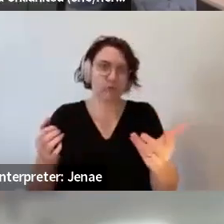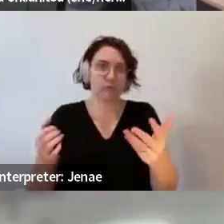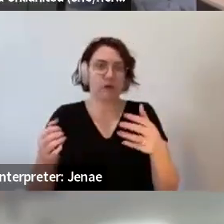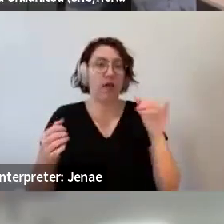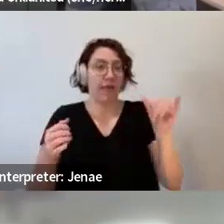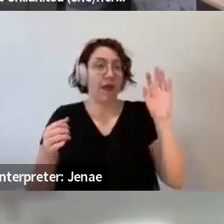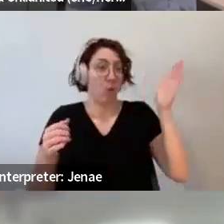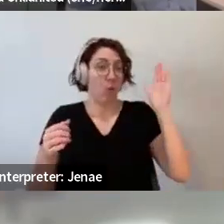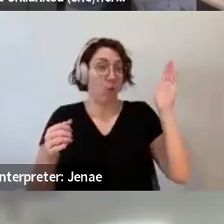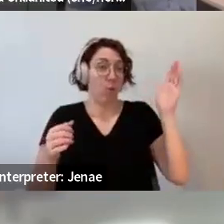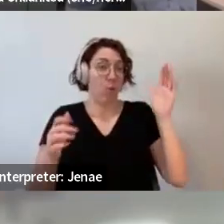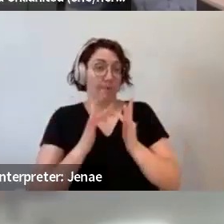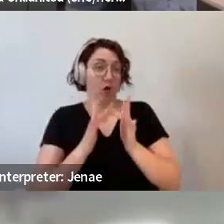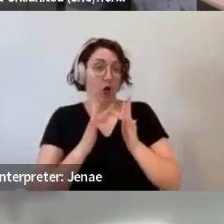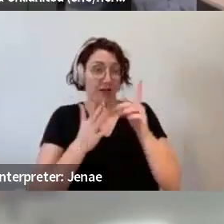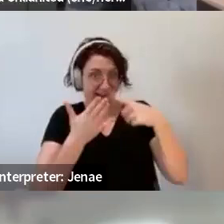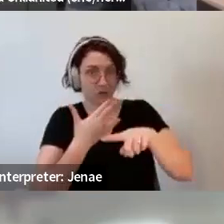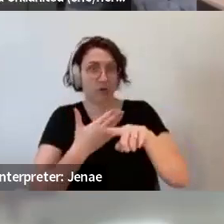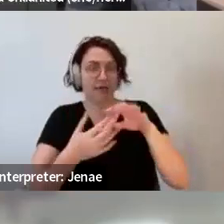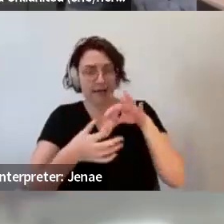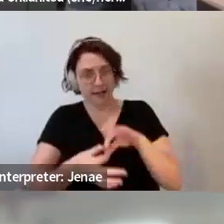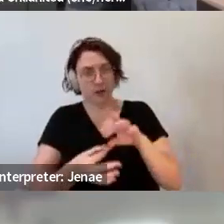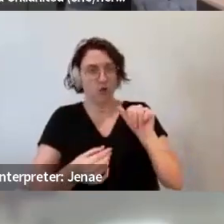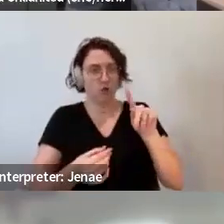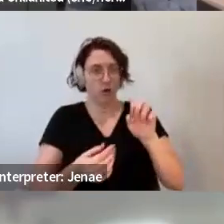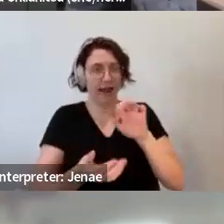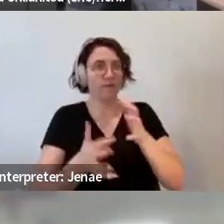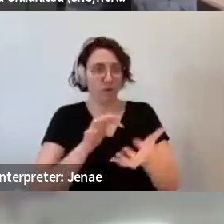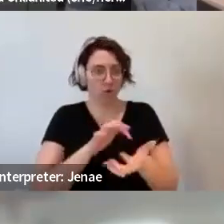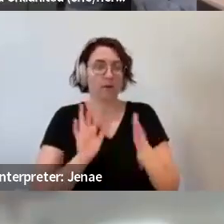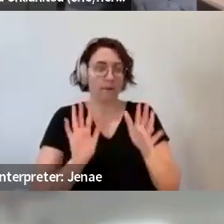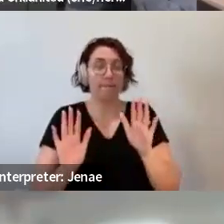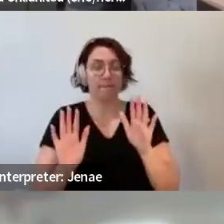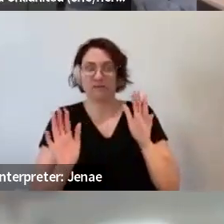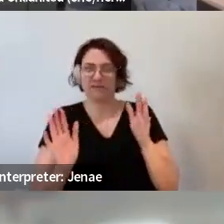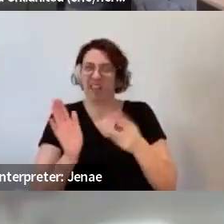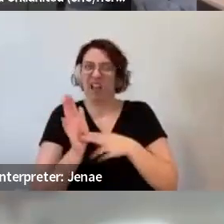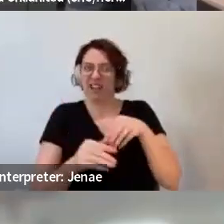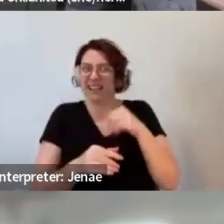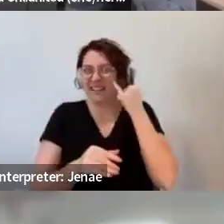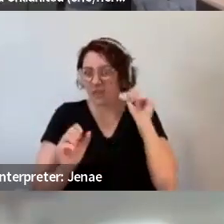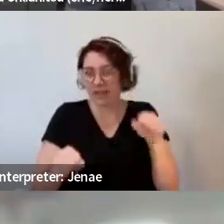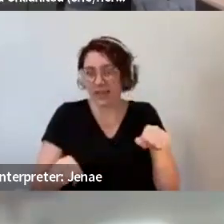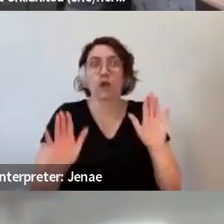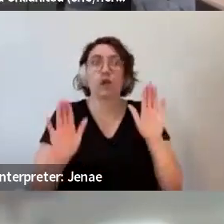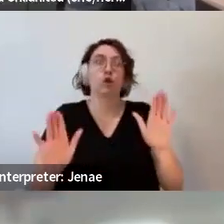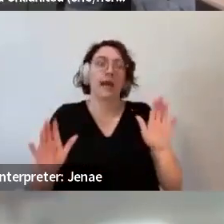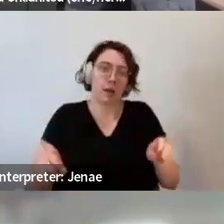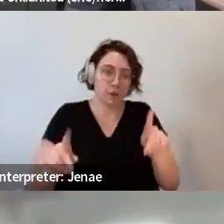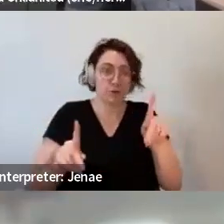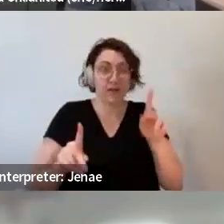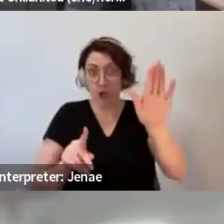webinar next week related to rate reform. Please log in. And then it's a great opportunity because I believe they're going to be taking